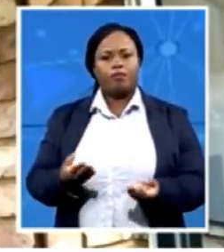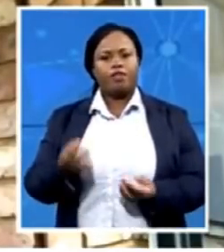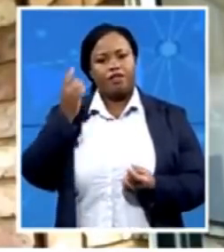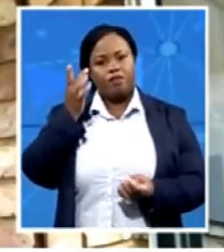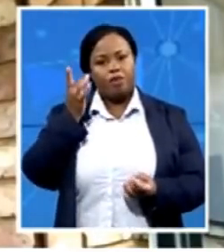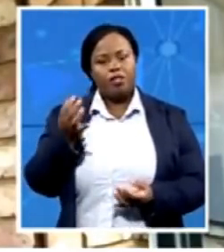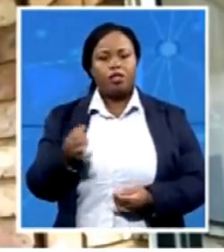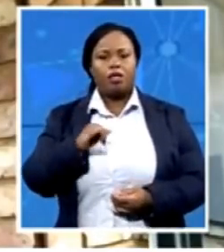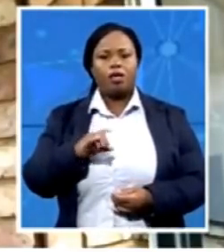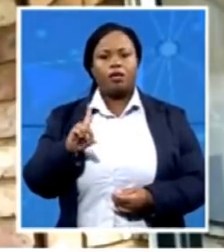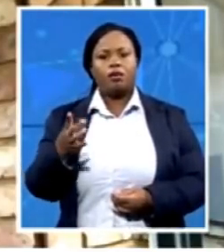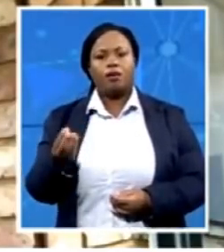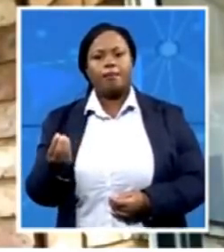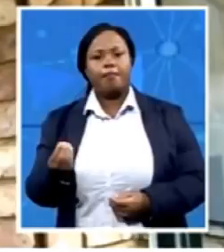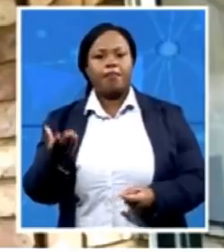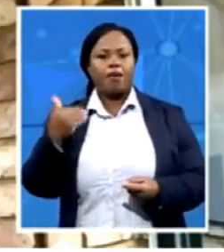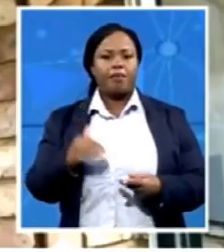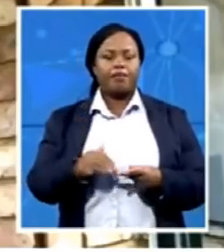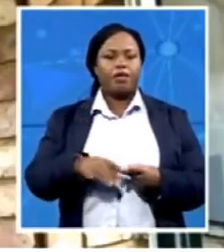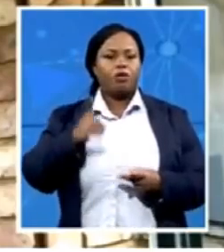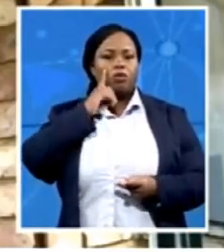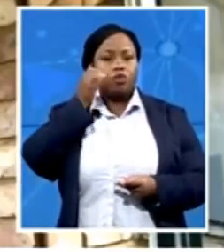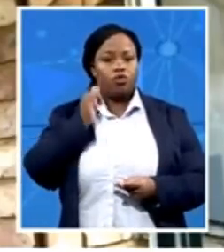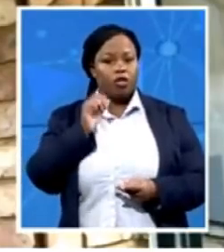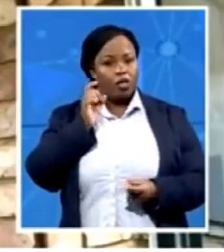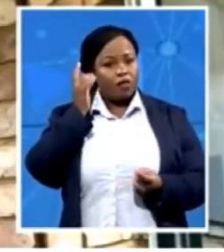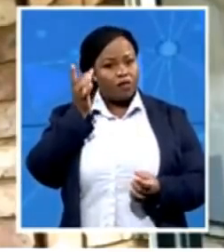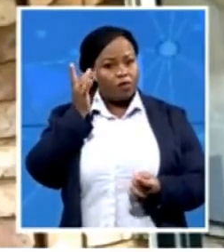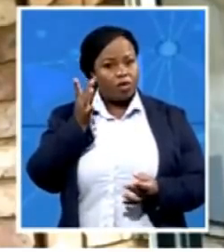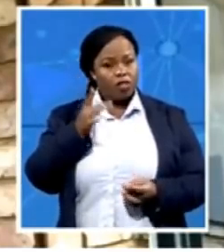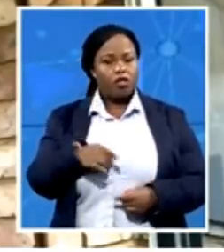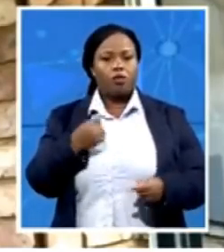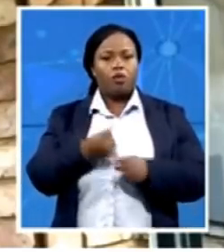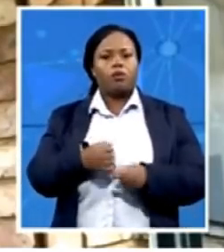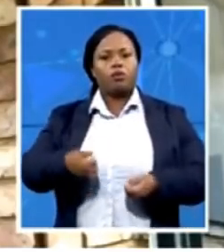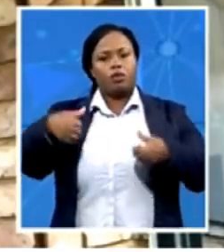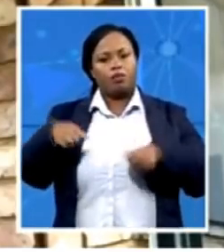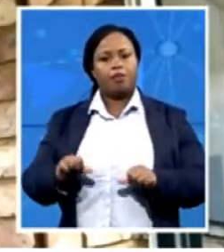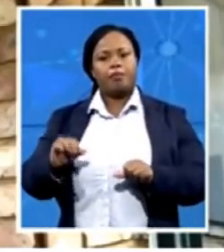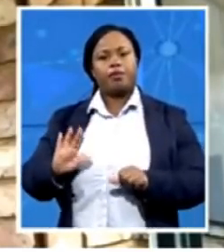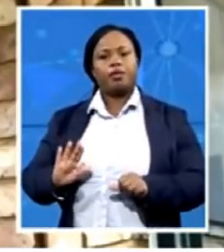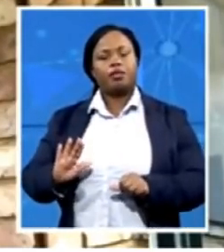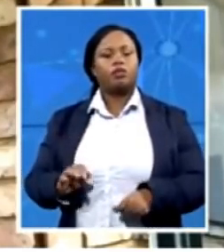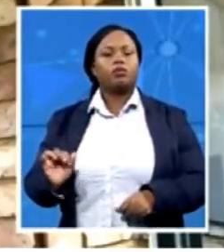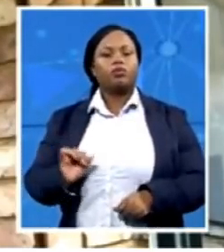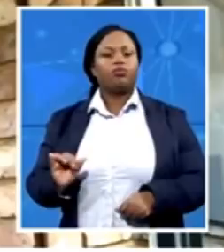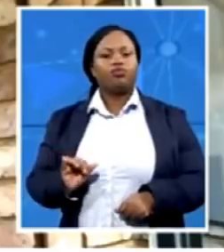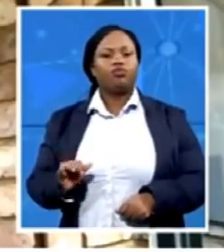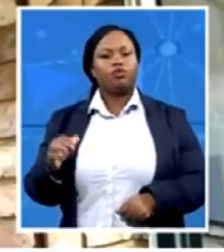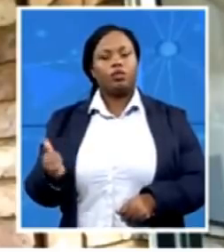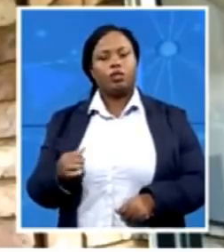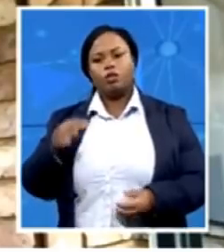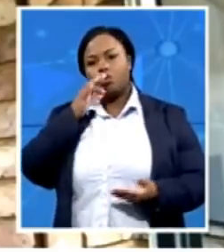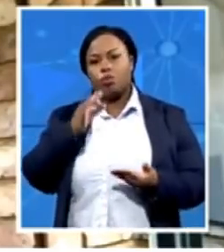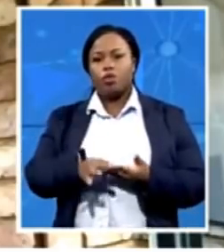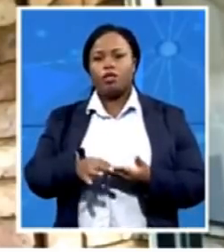then verify that information, takes you through to the next step where you can then request a tax reference number,